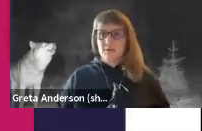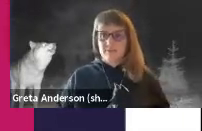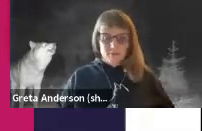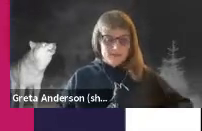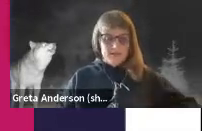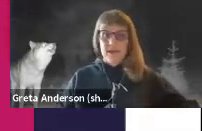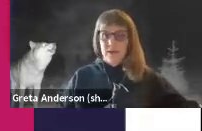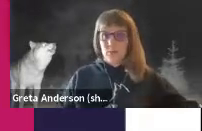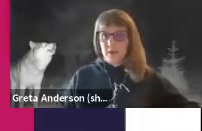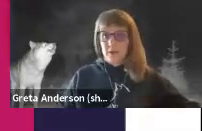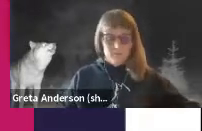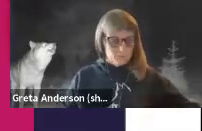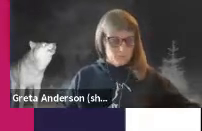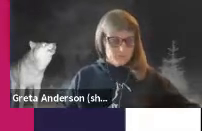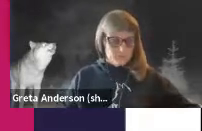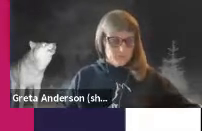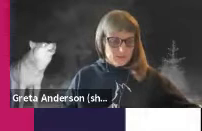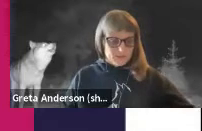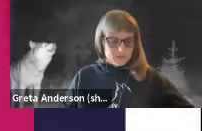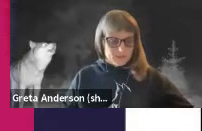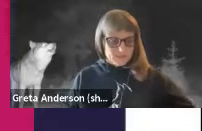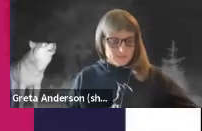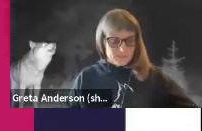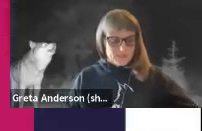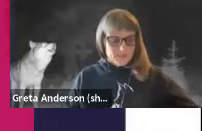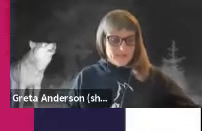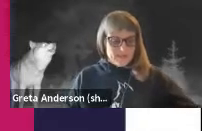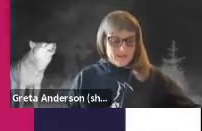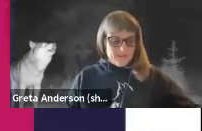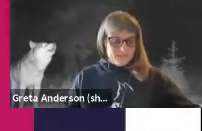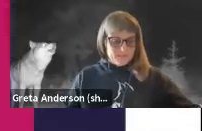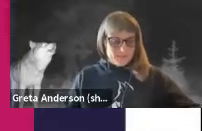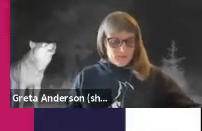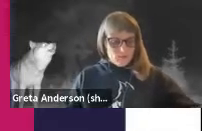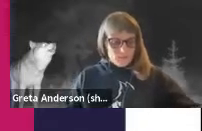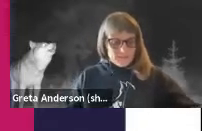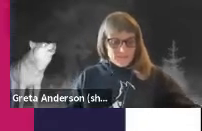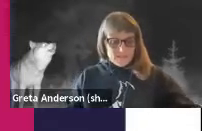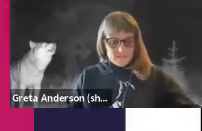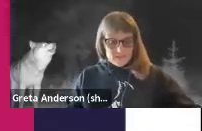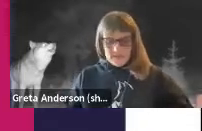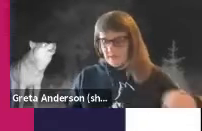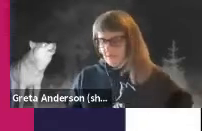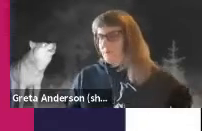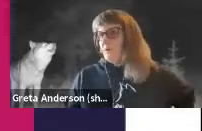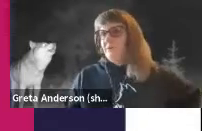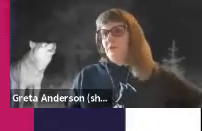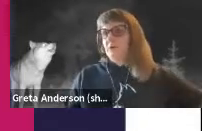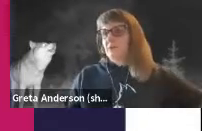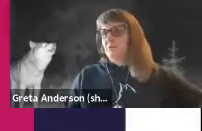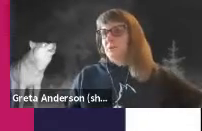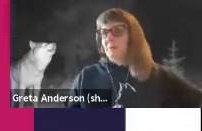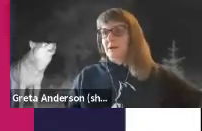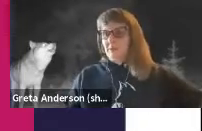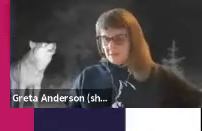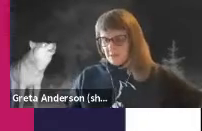roadblock to recovery that I work on with Western Watersheds project. We we focus primarily